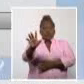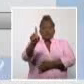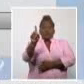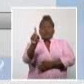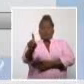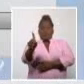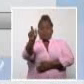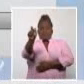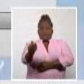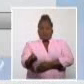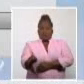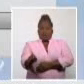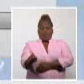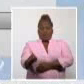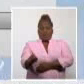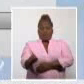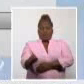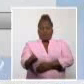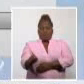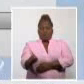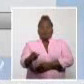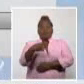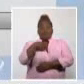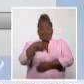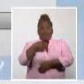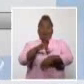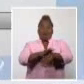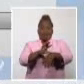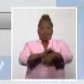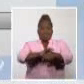2,451 patients died from COVID-19 in the region of the Americas,